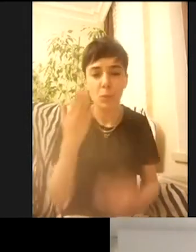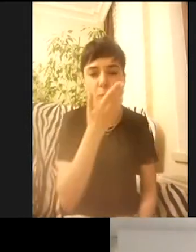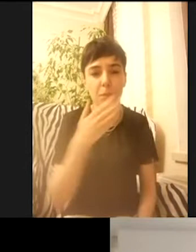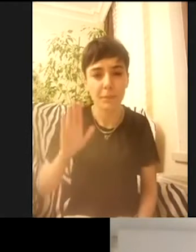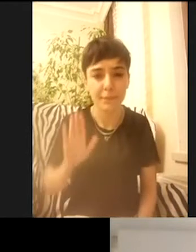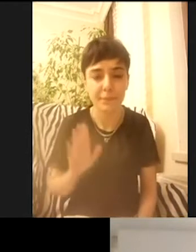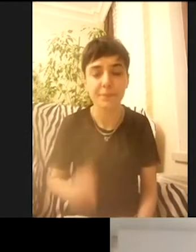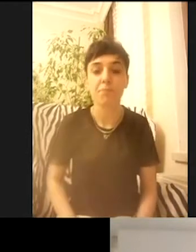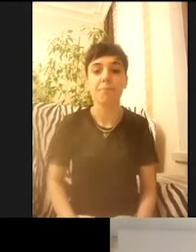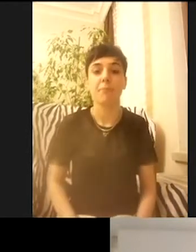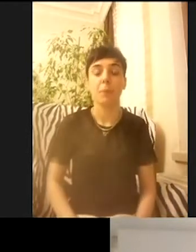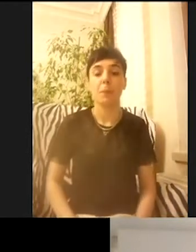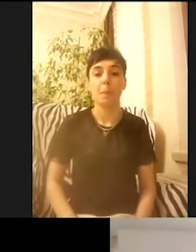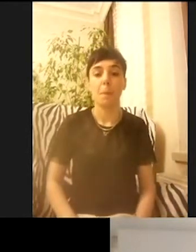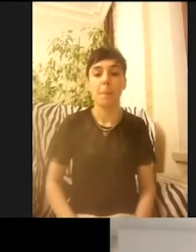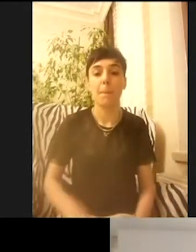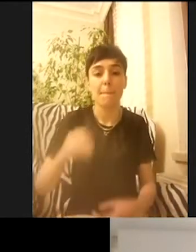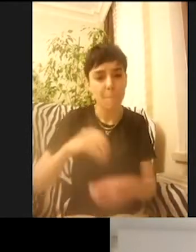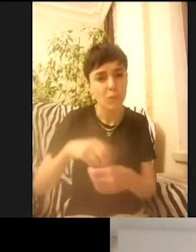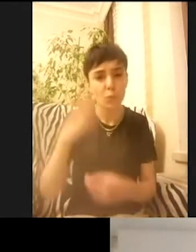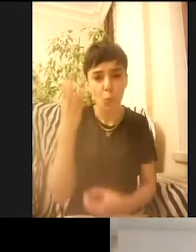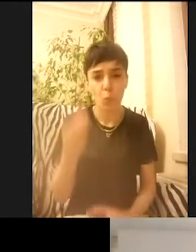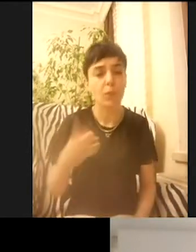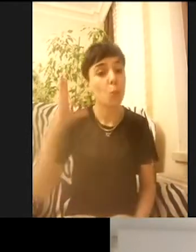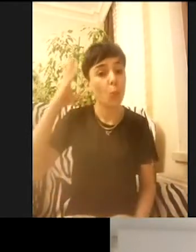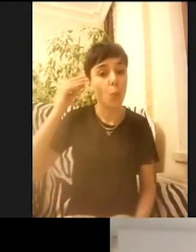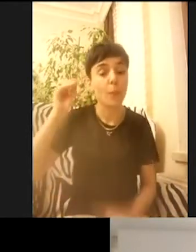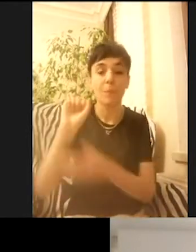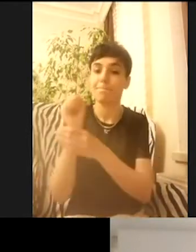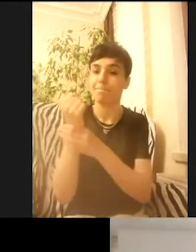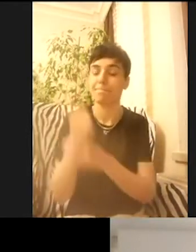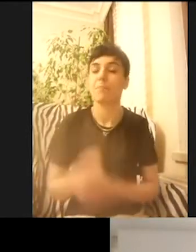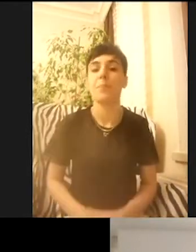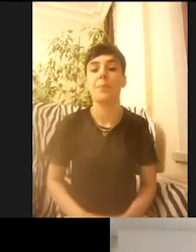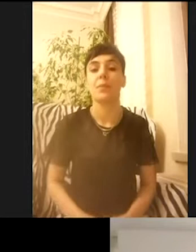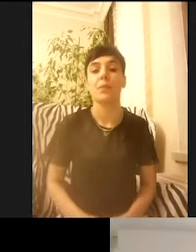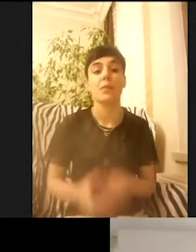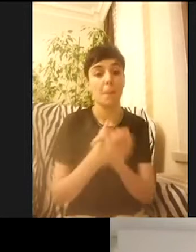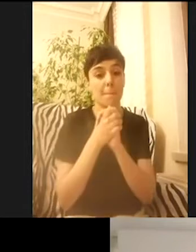really, congratulations. And thank you so much for participating. Your works are really amazing.